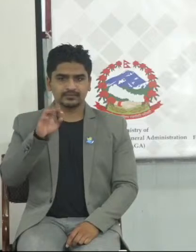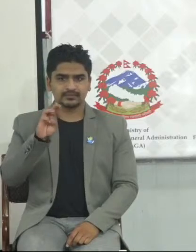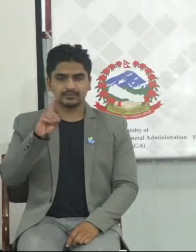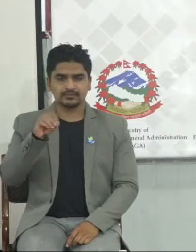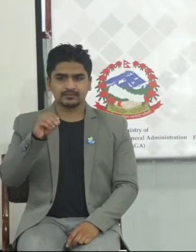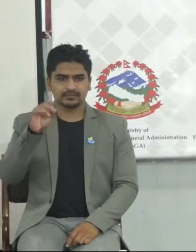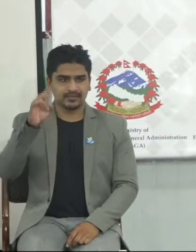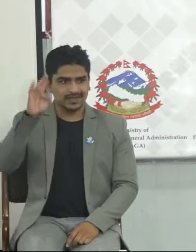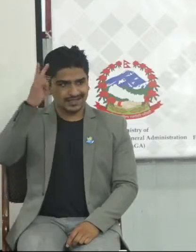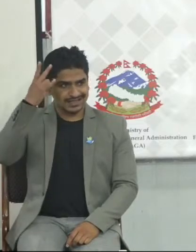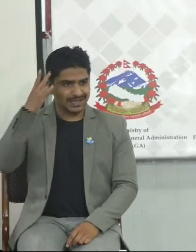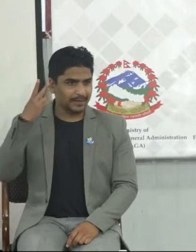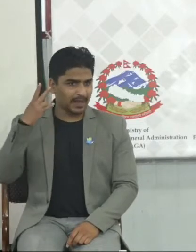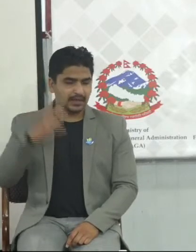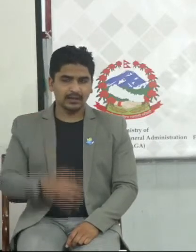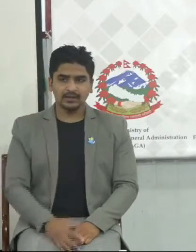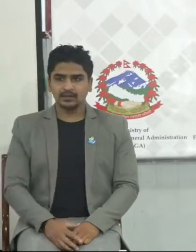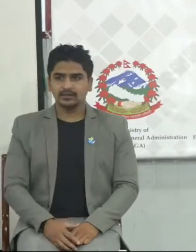So welcome.